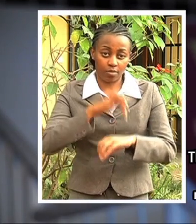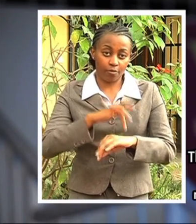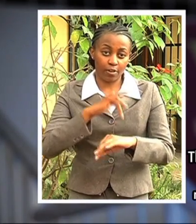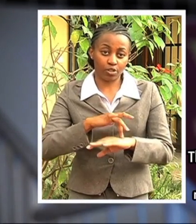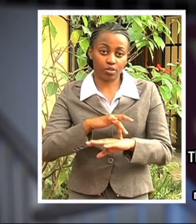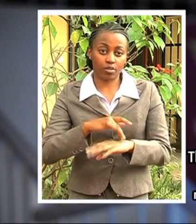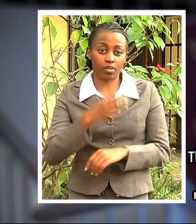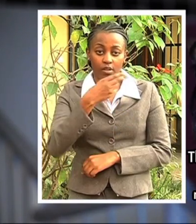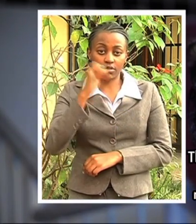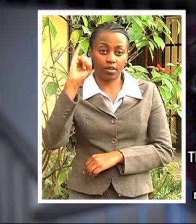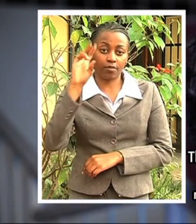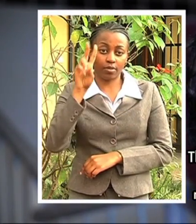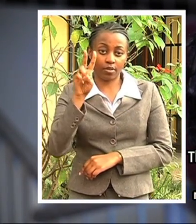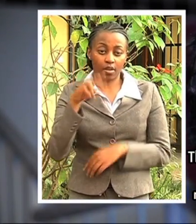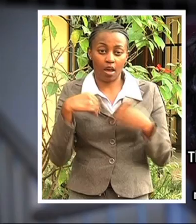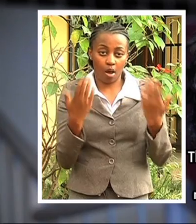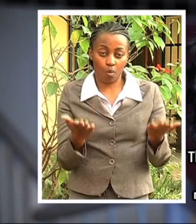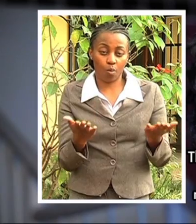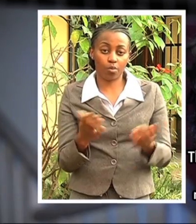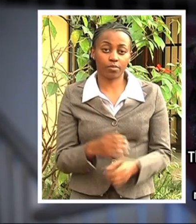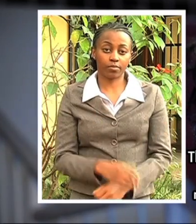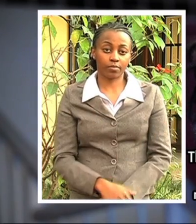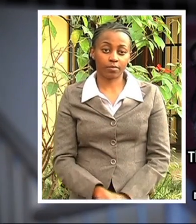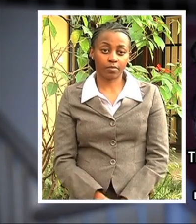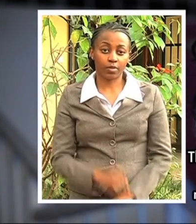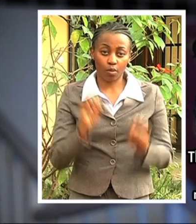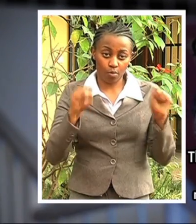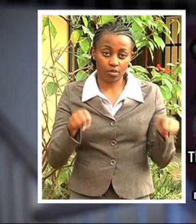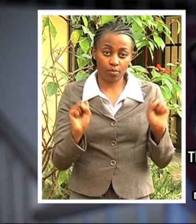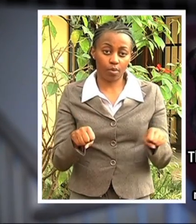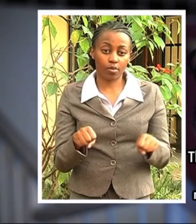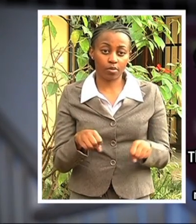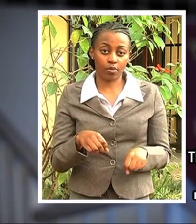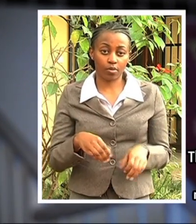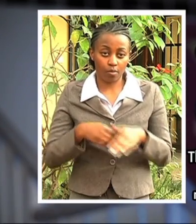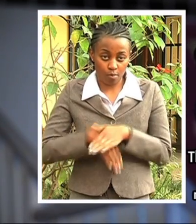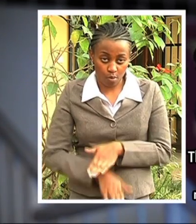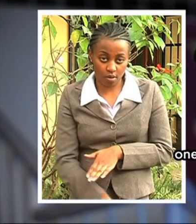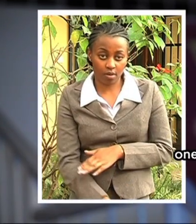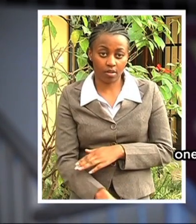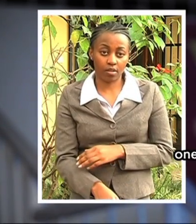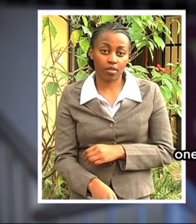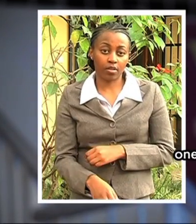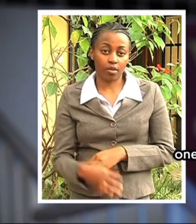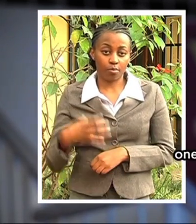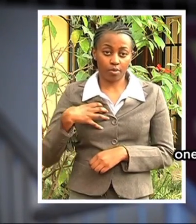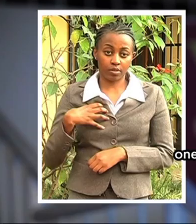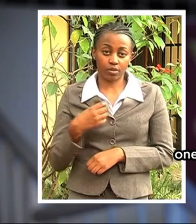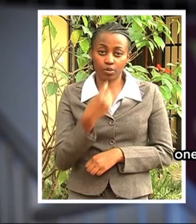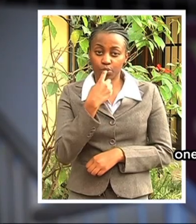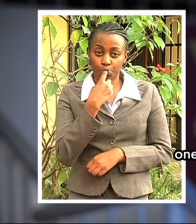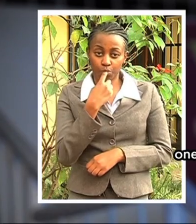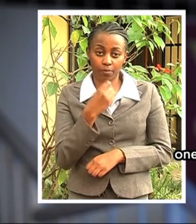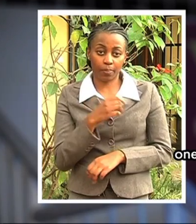2 feeding options for infants in prevention of mother-to-child transmission. One is